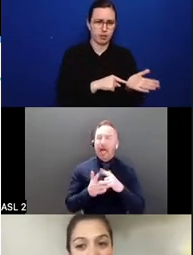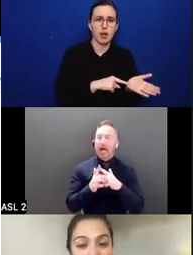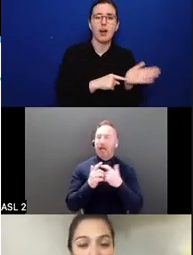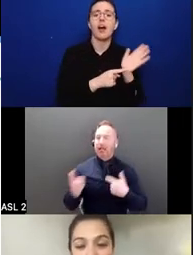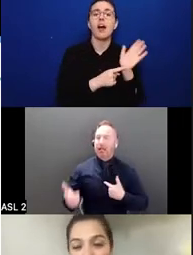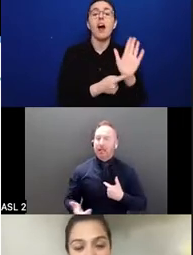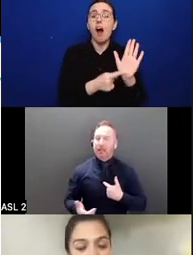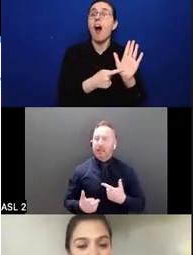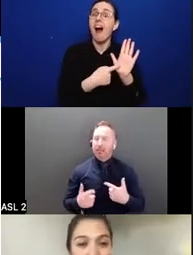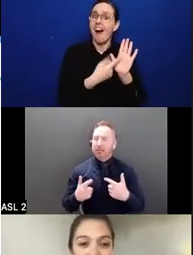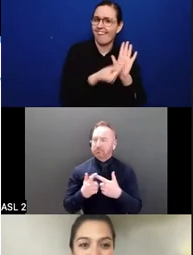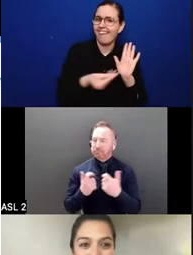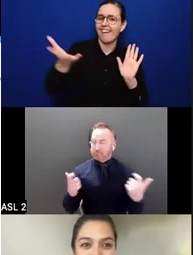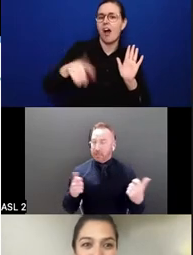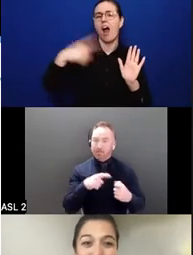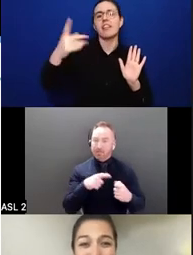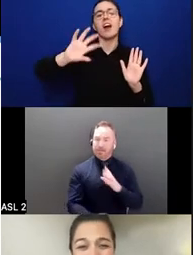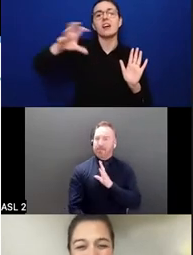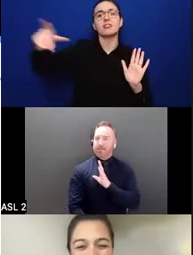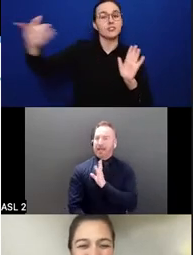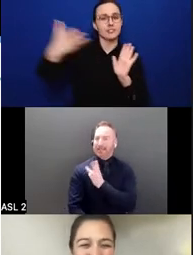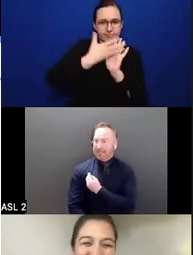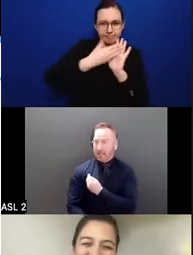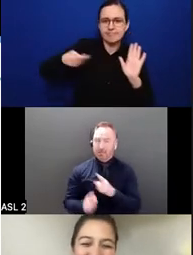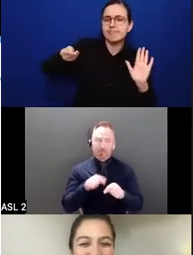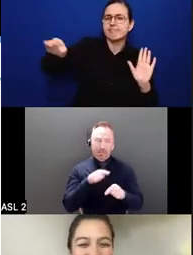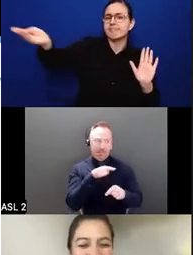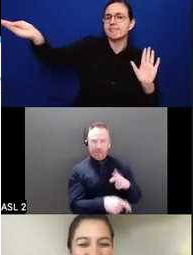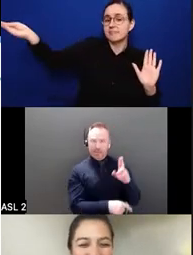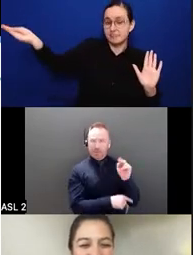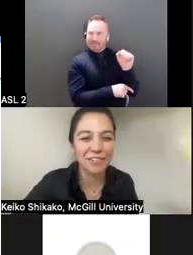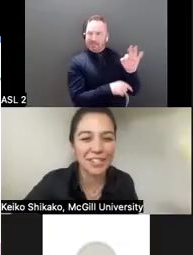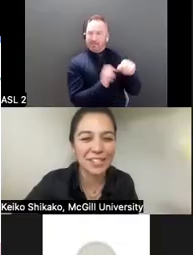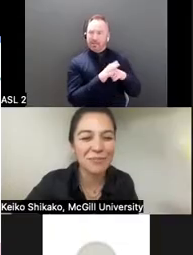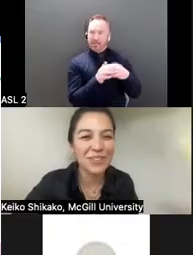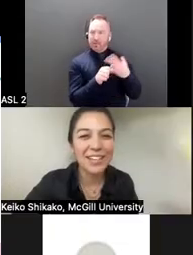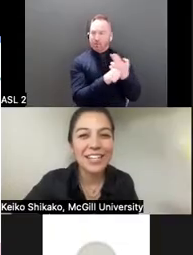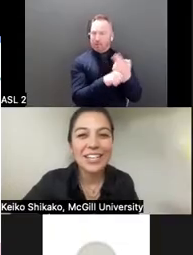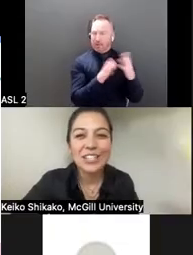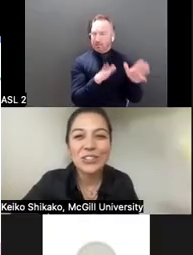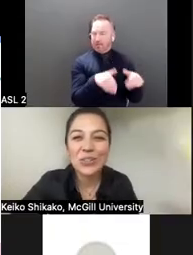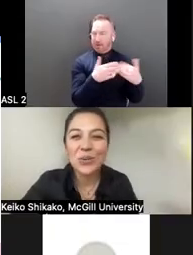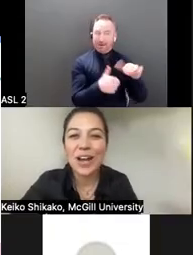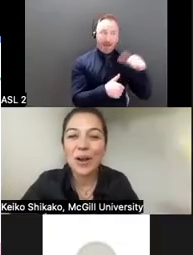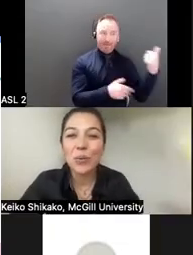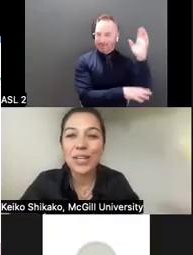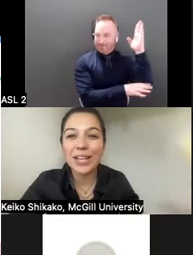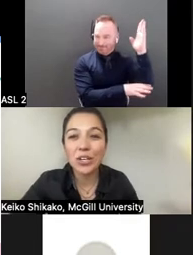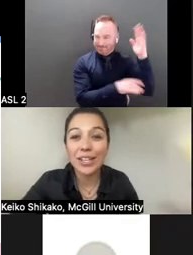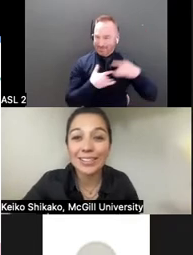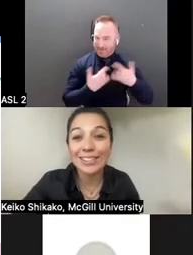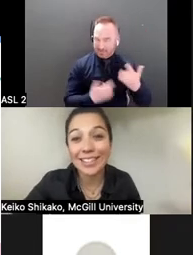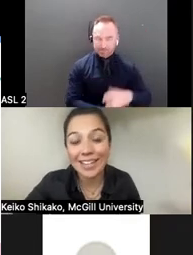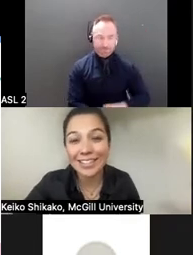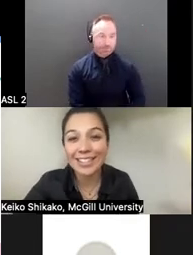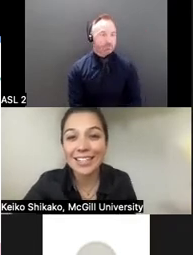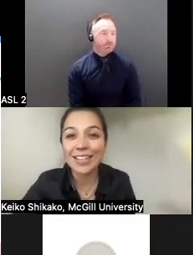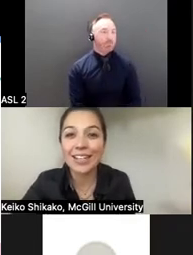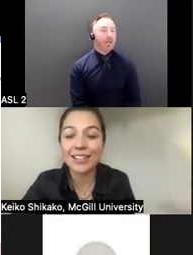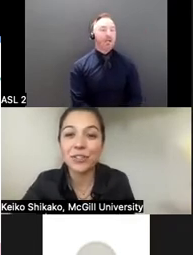also being used by Unicef and actually being presented right now in another side event. So we collected